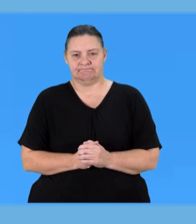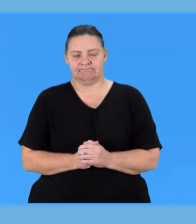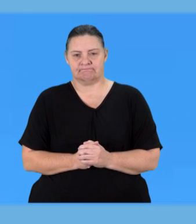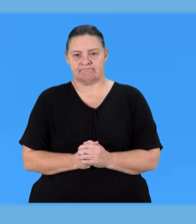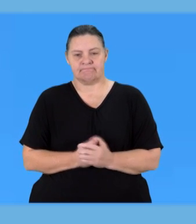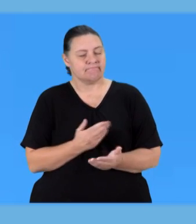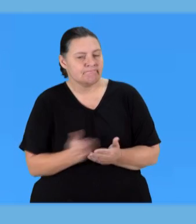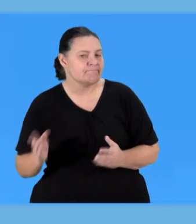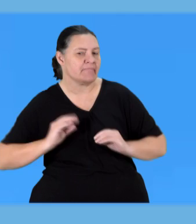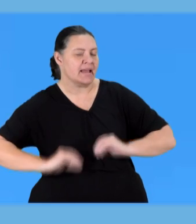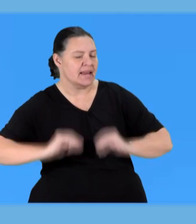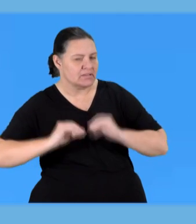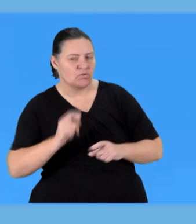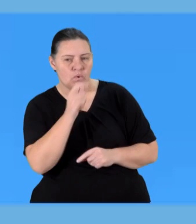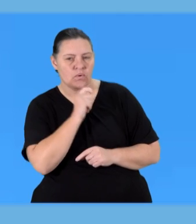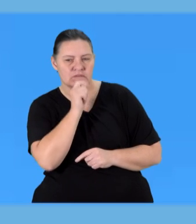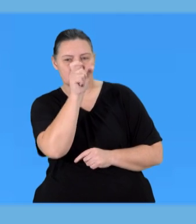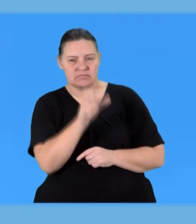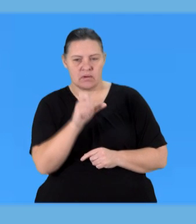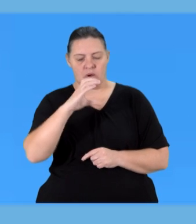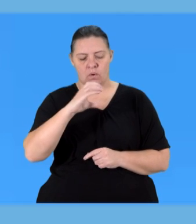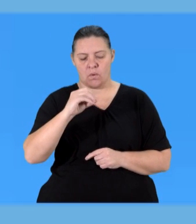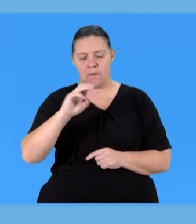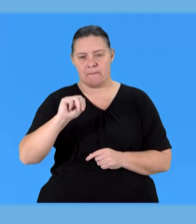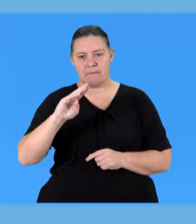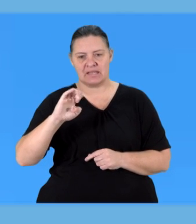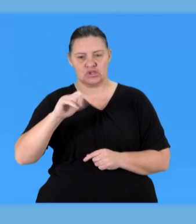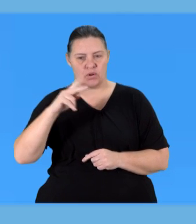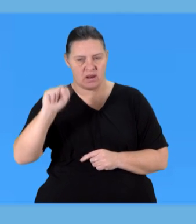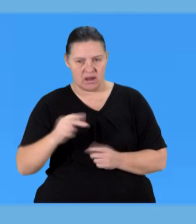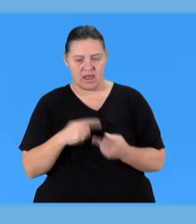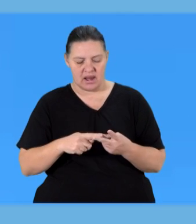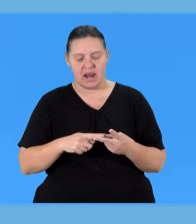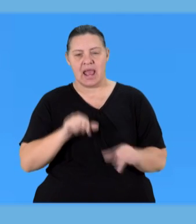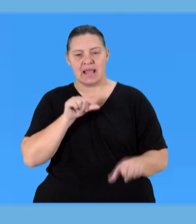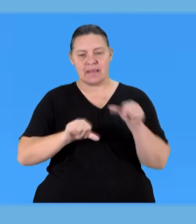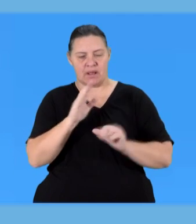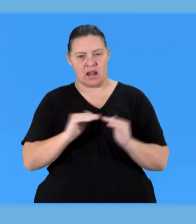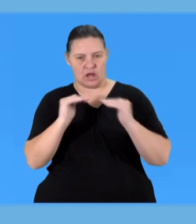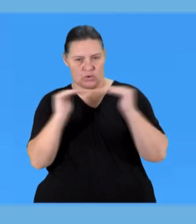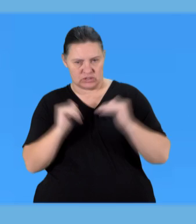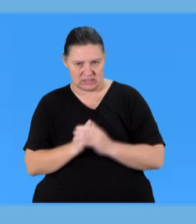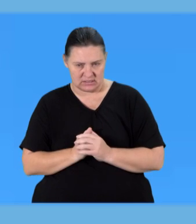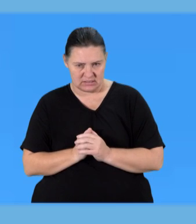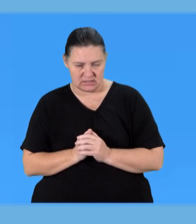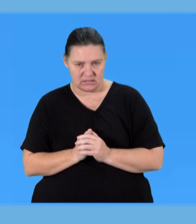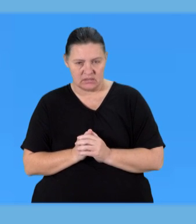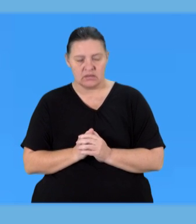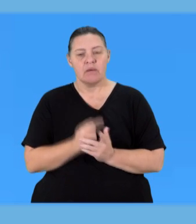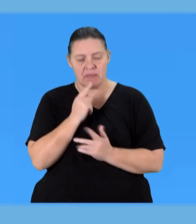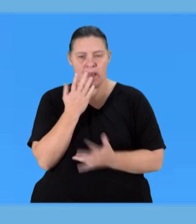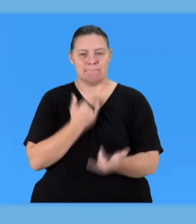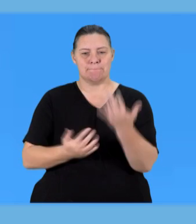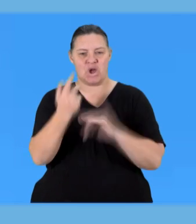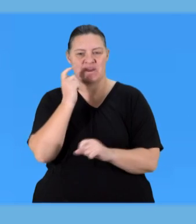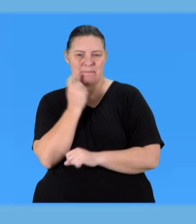So throughout this entire lesson, we're going to be using words such as combustion and chemical equation. And by definition, that is, combustion is